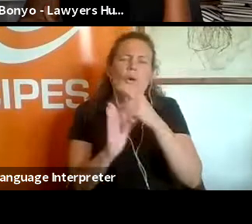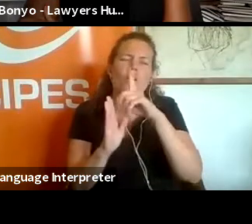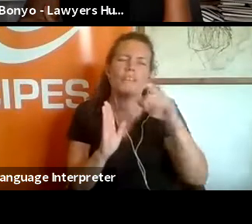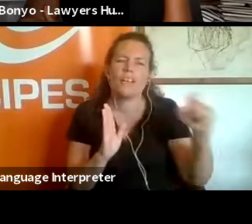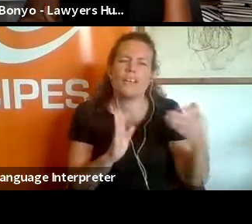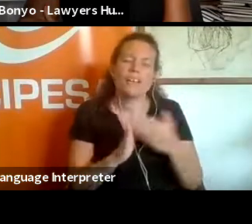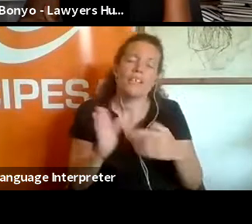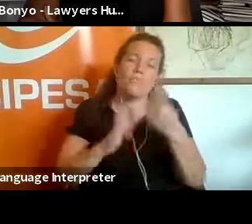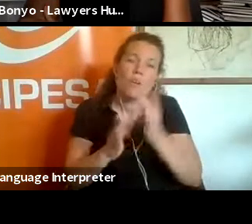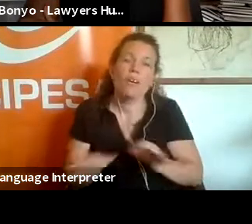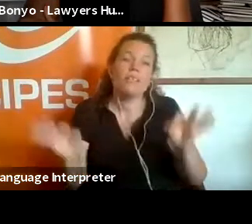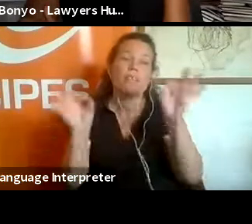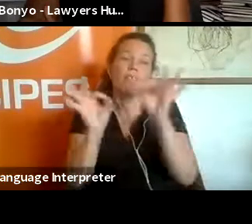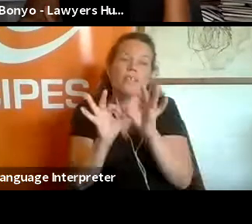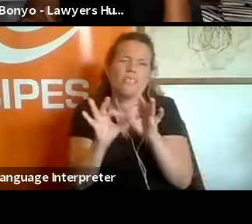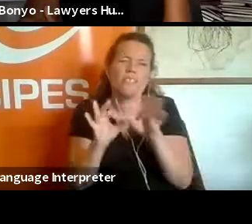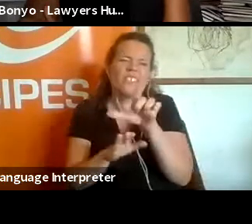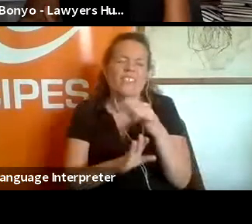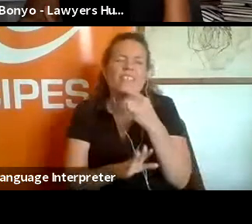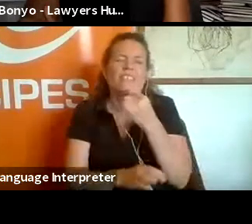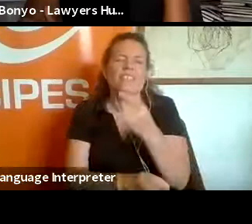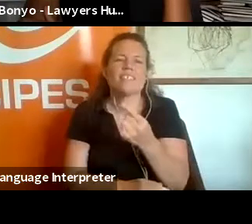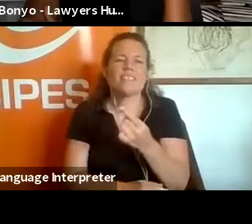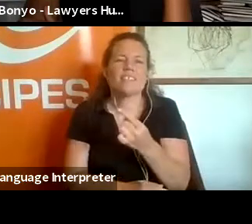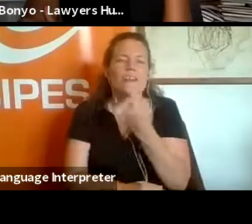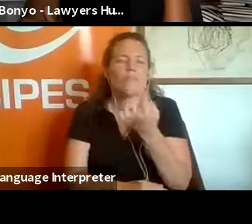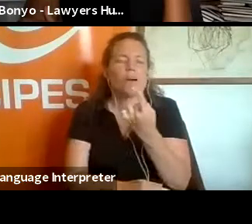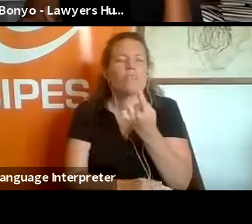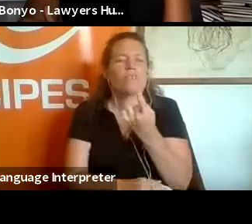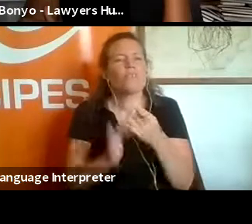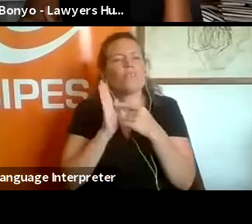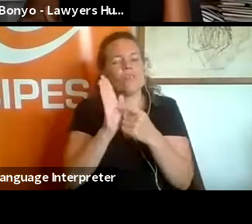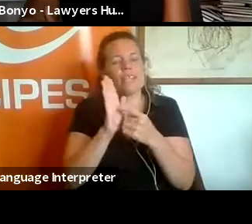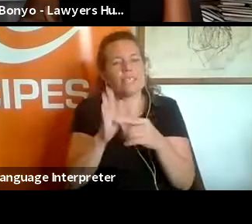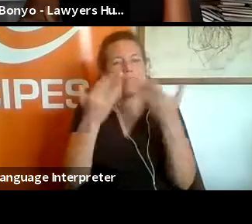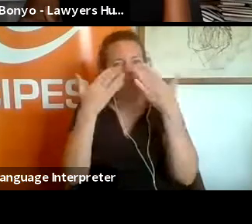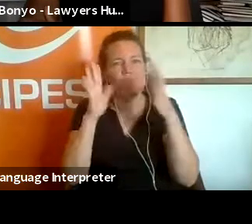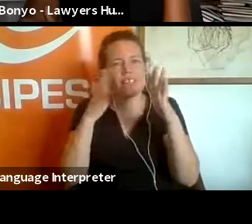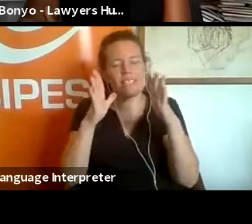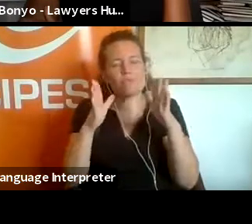importantly, she referred to a company like Facebook,